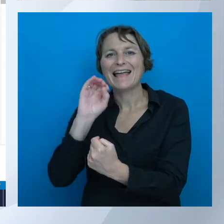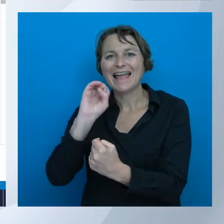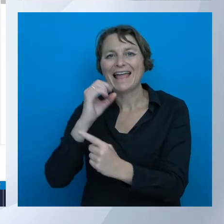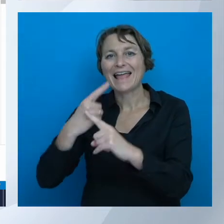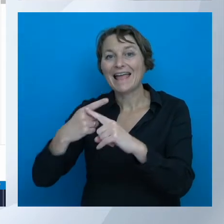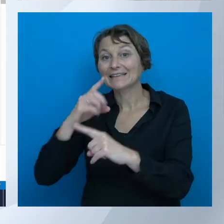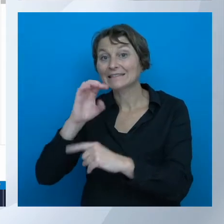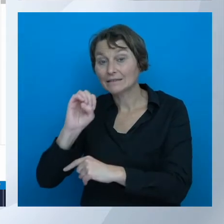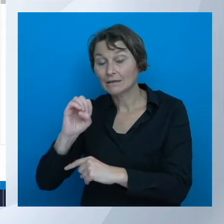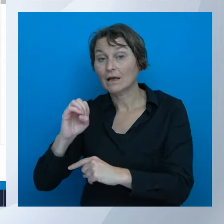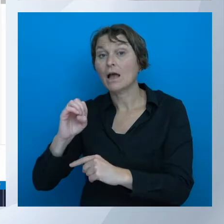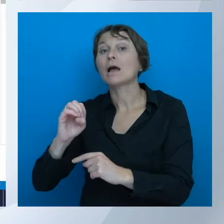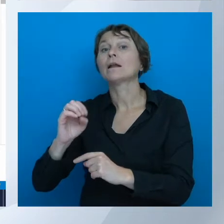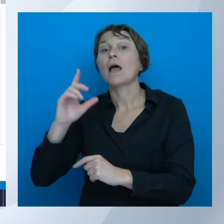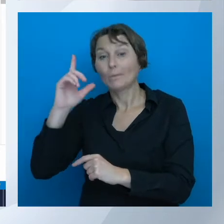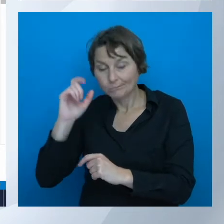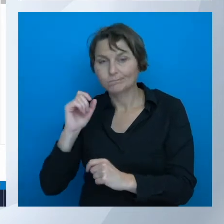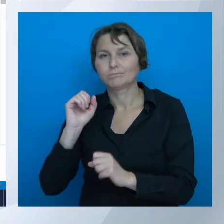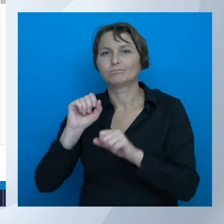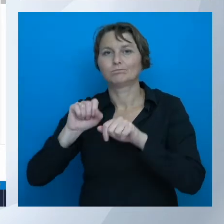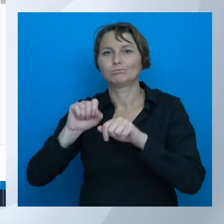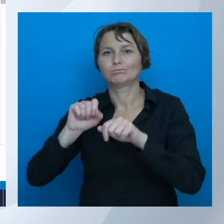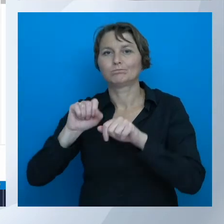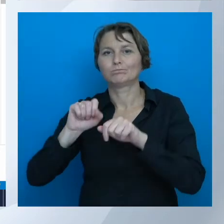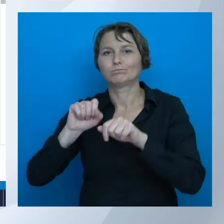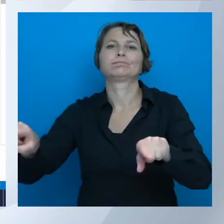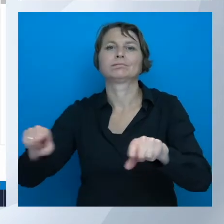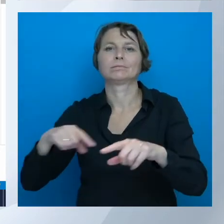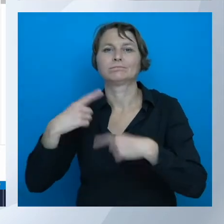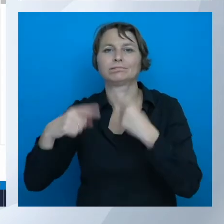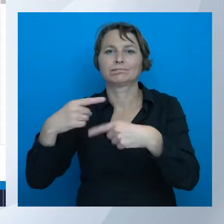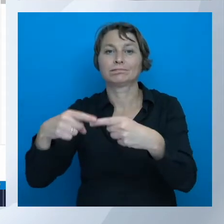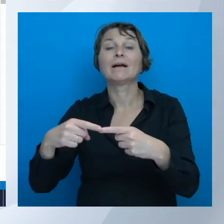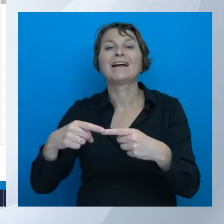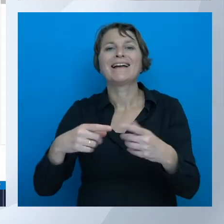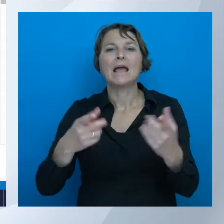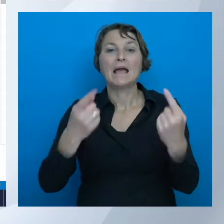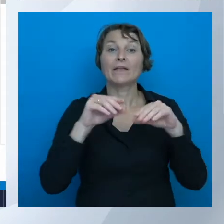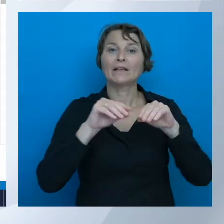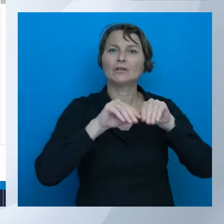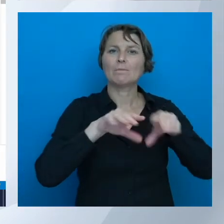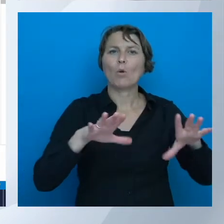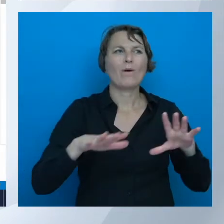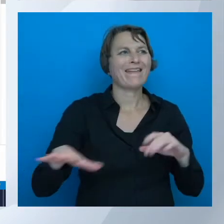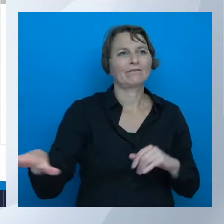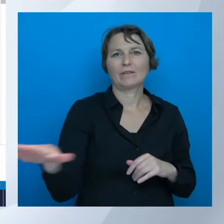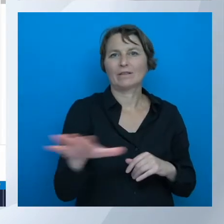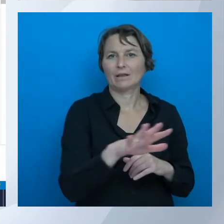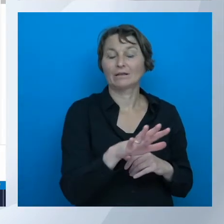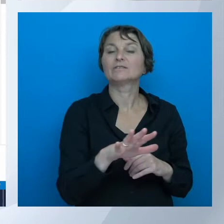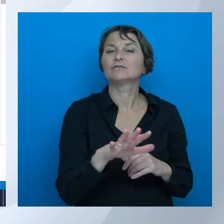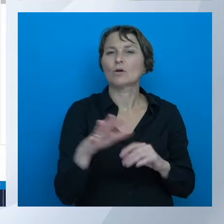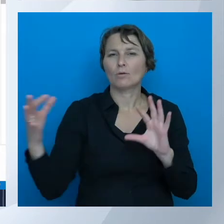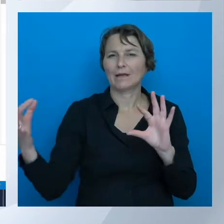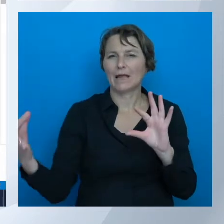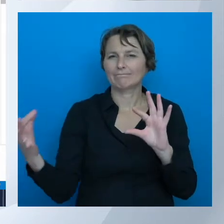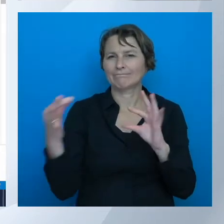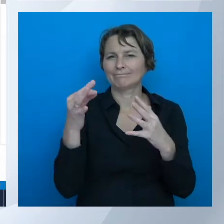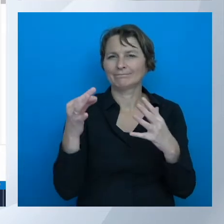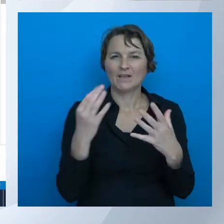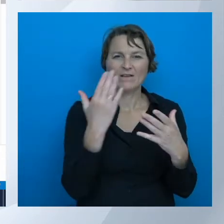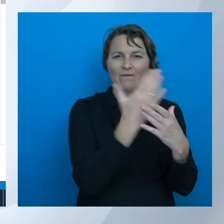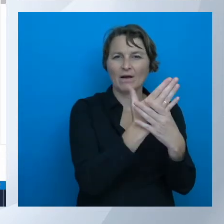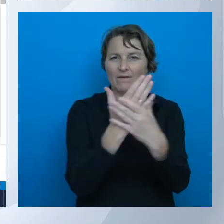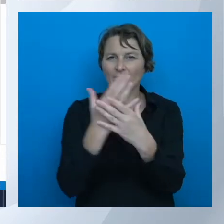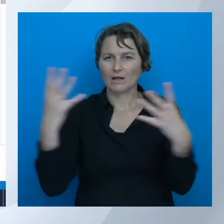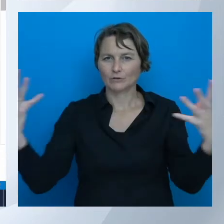is executed, what I can then do is I can deploy all the things, make sure that it combines all the files, update all the things